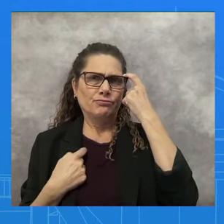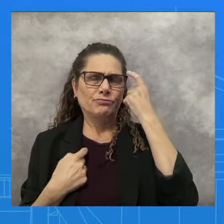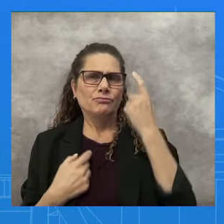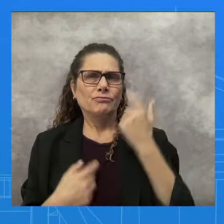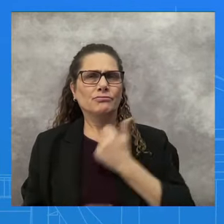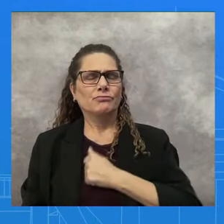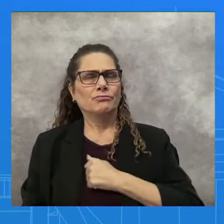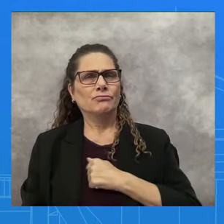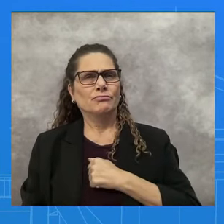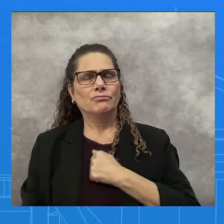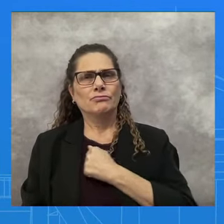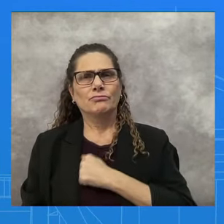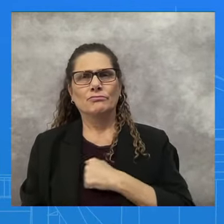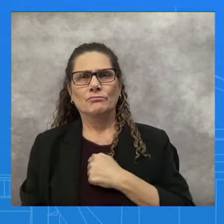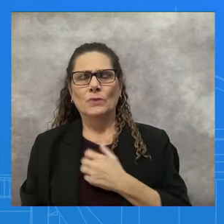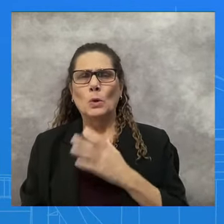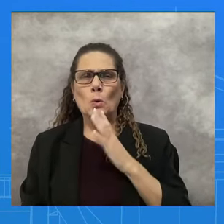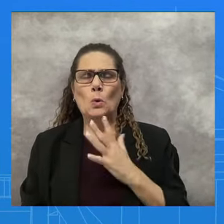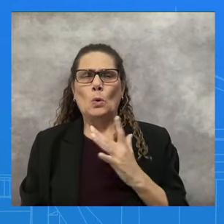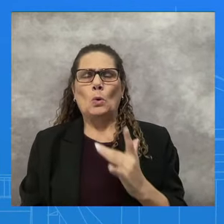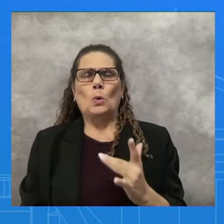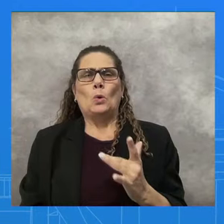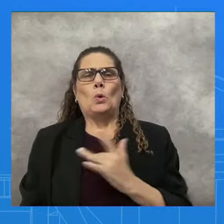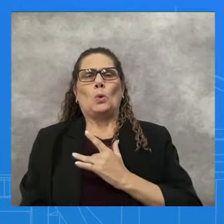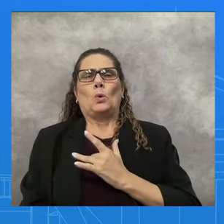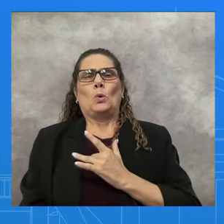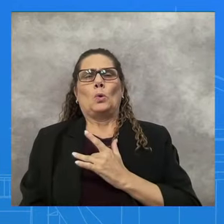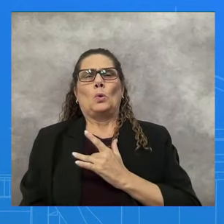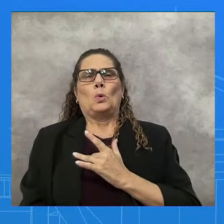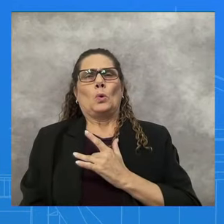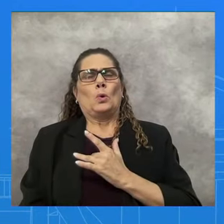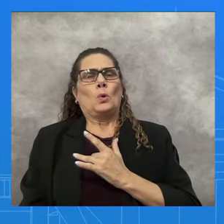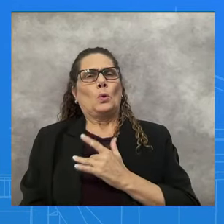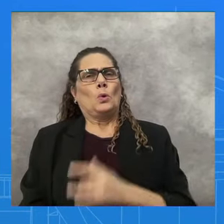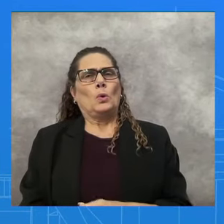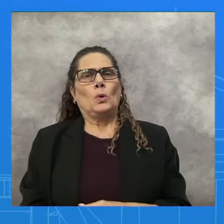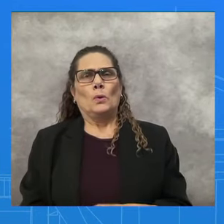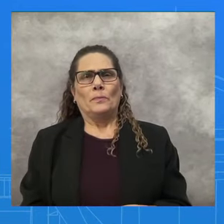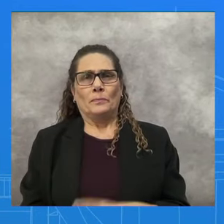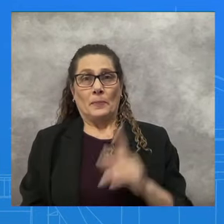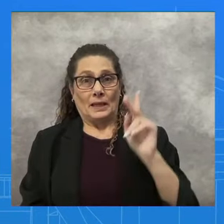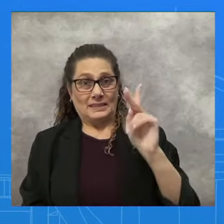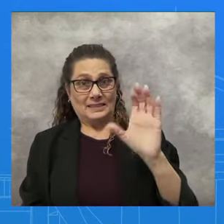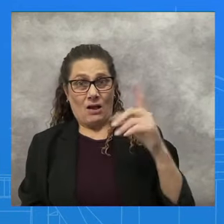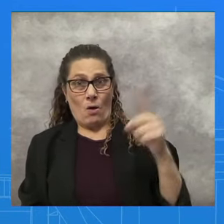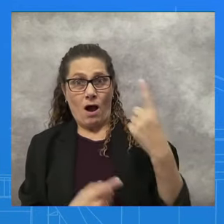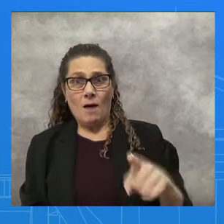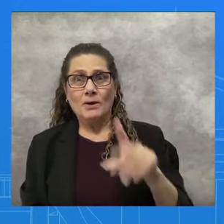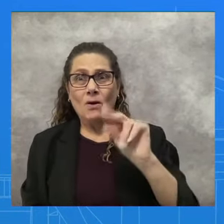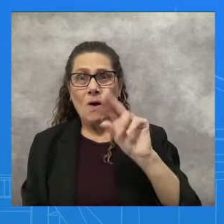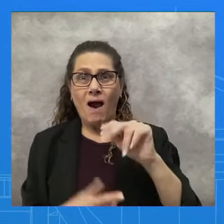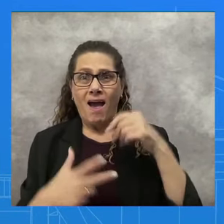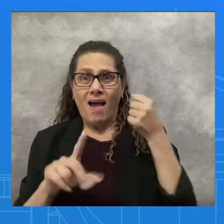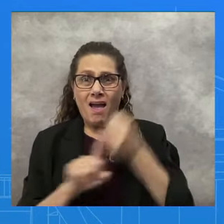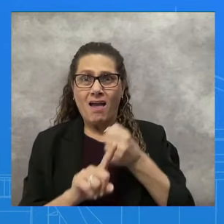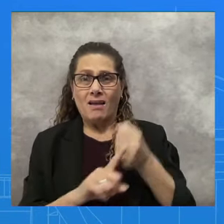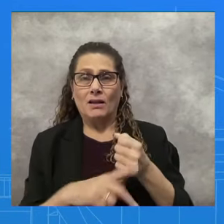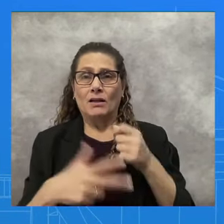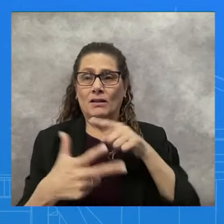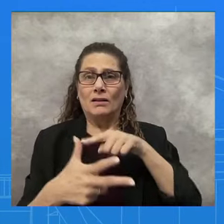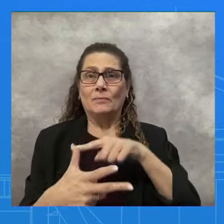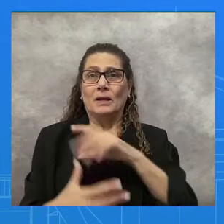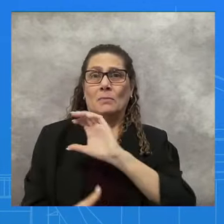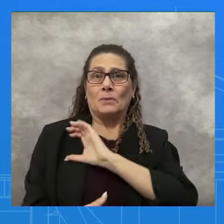the only deadly shooting in America yesterday. Three police officers were shot in the line of duty in Washington,